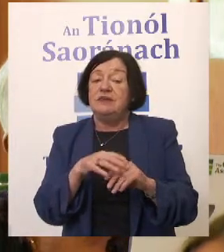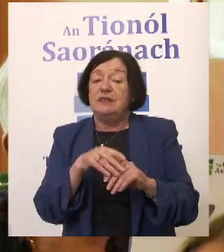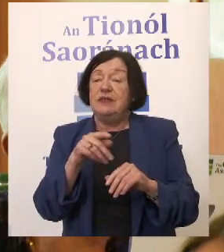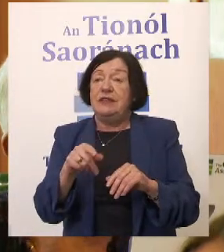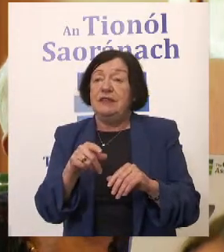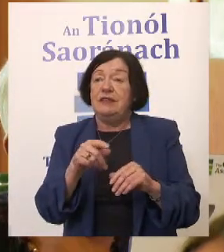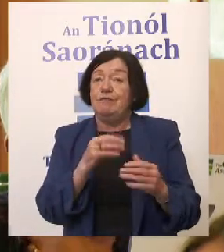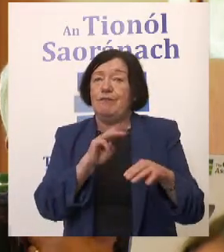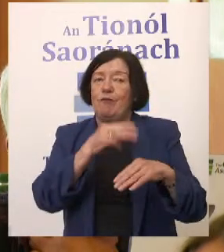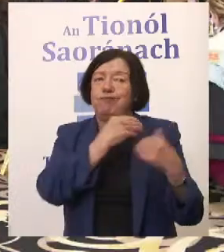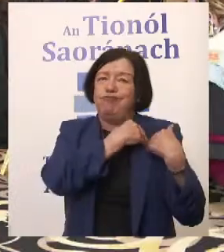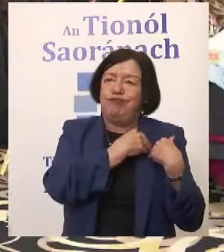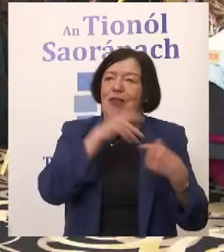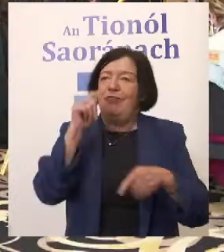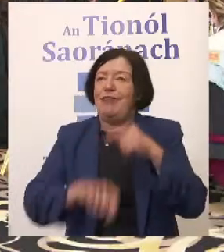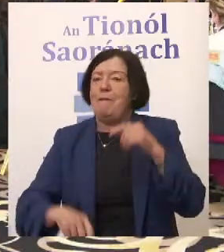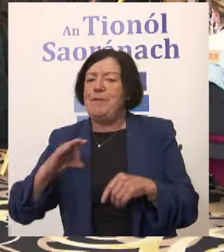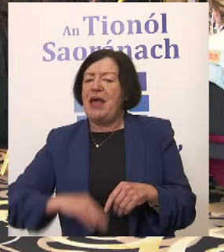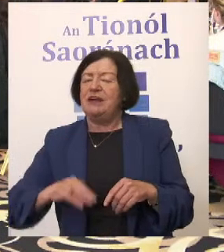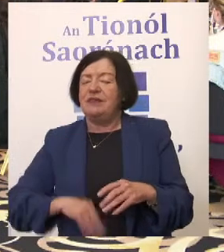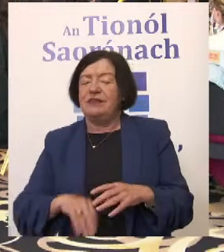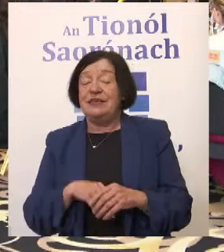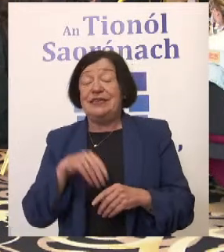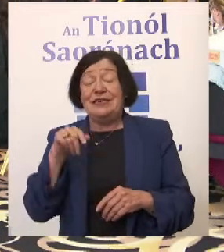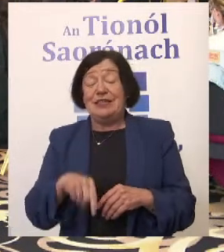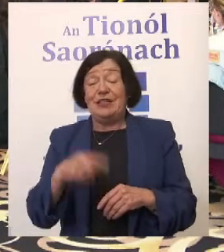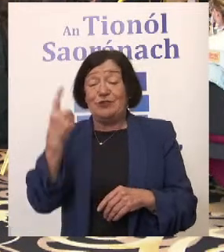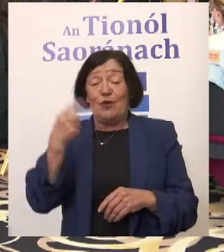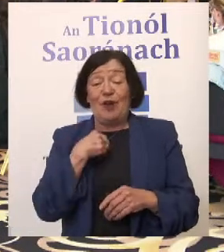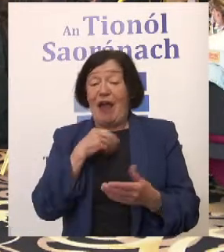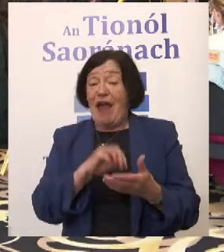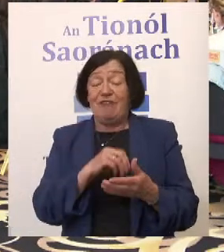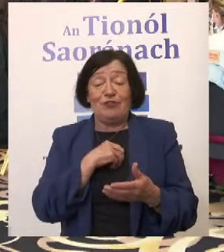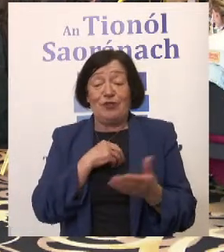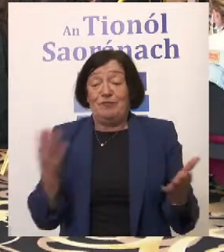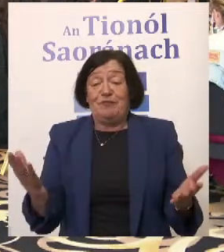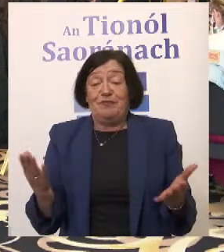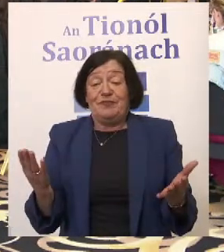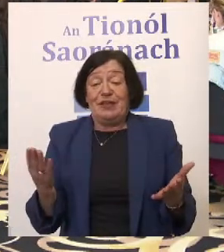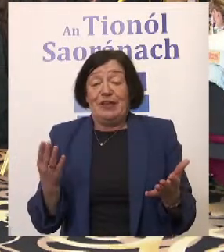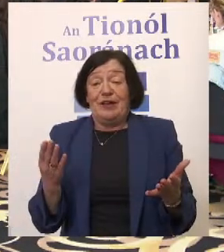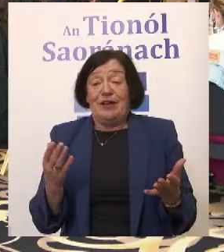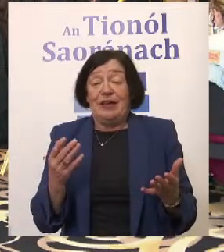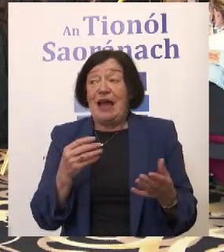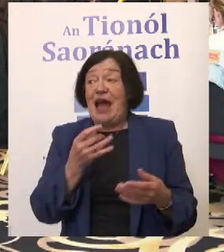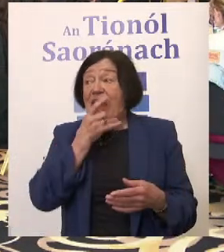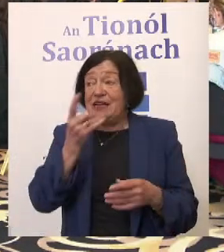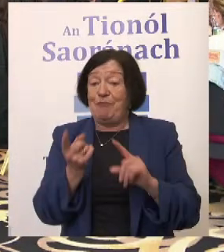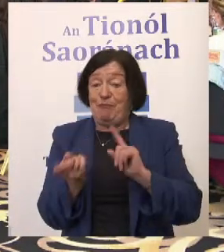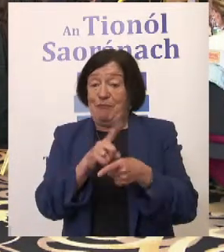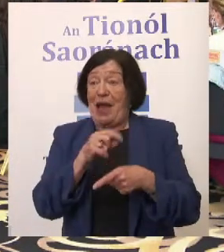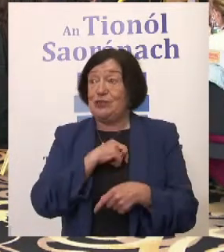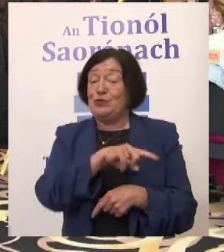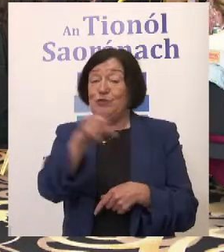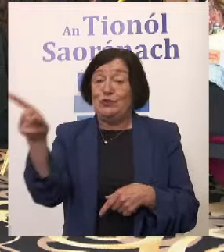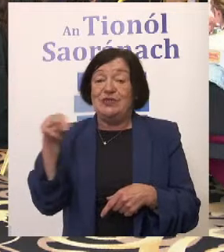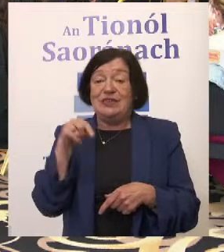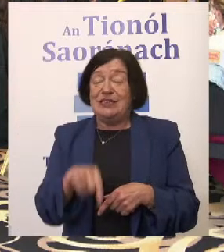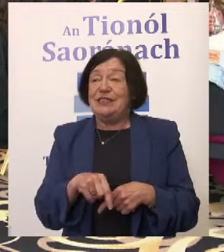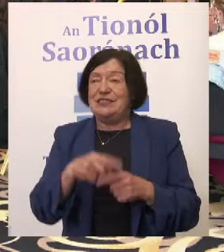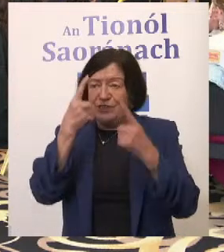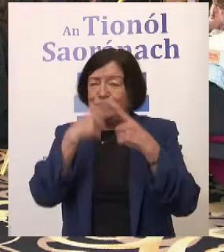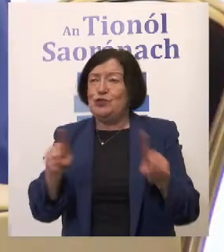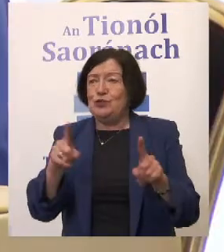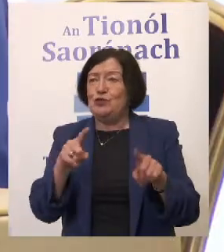benefit? I mean, this is one where I'm afraid I'm going to have to ask it back of you, because this is a really